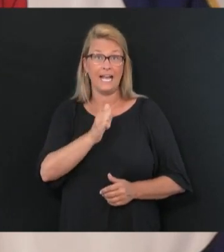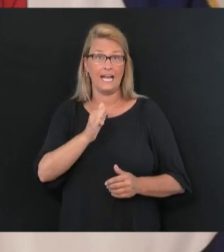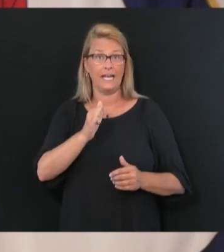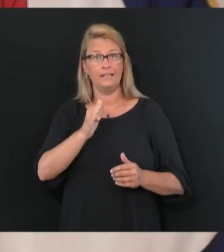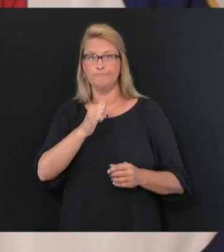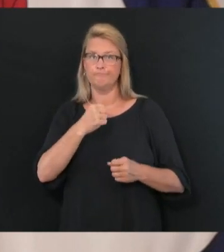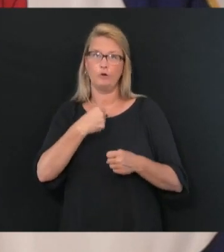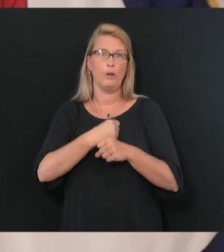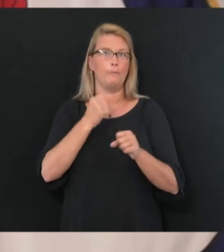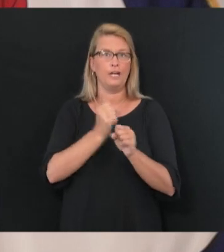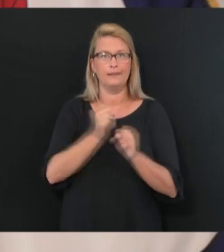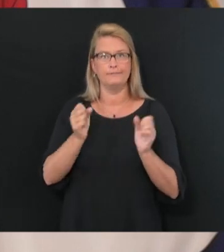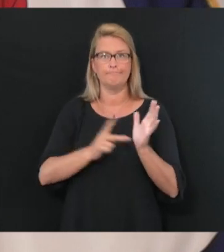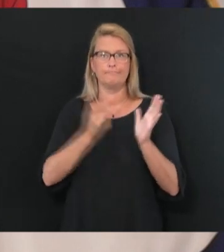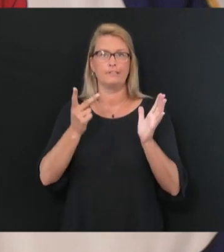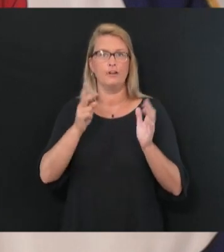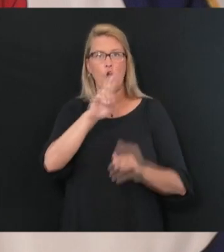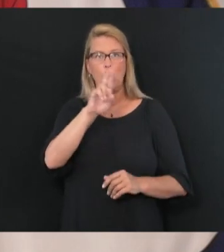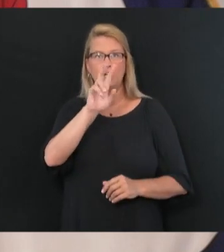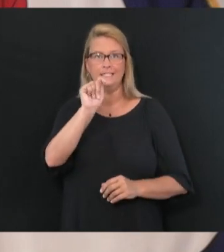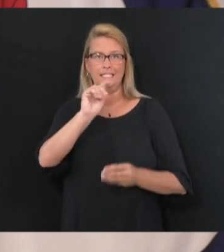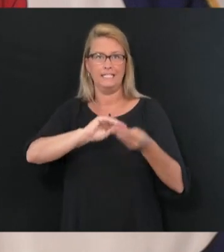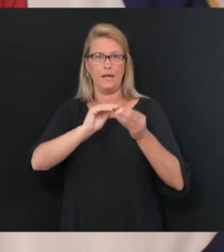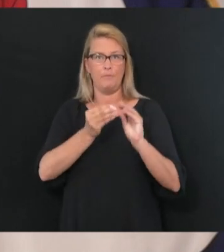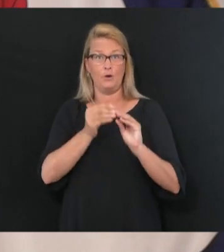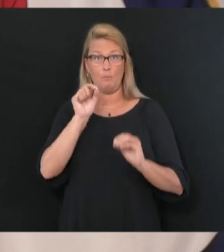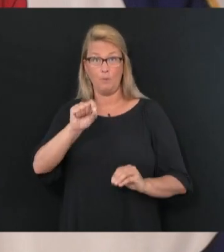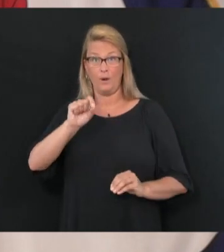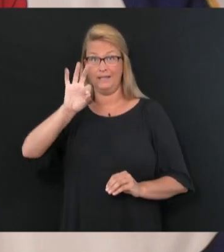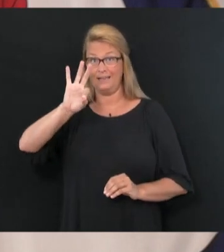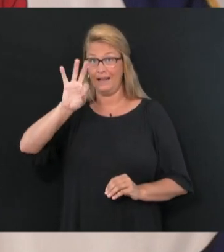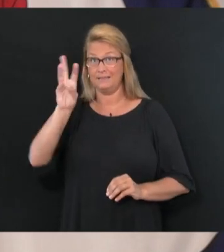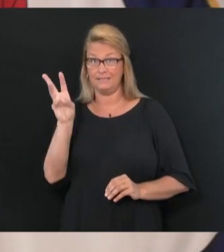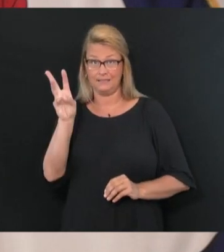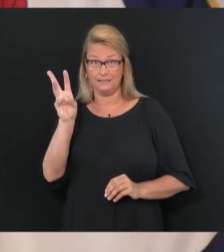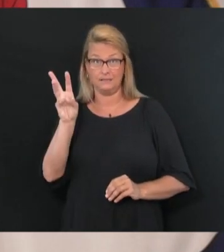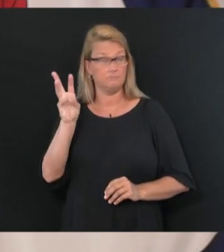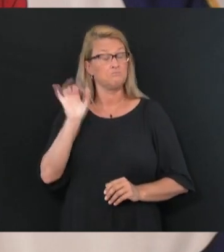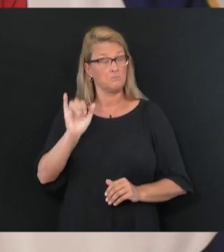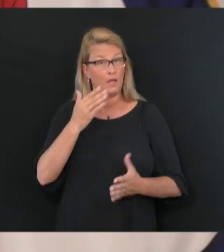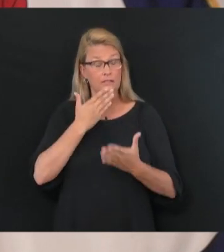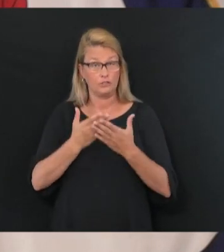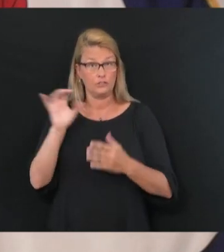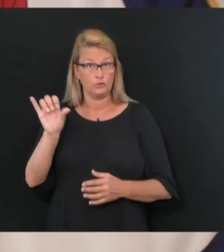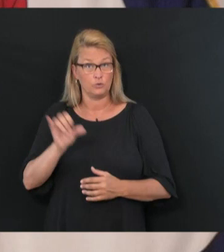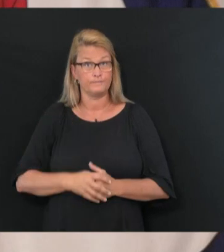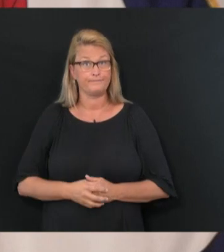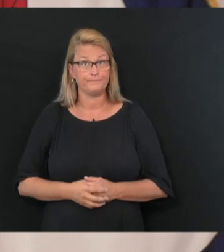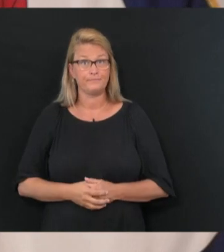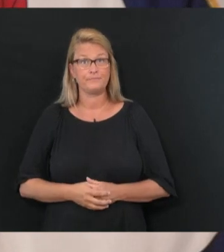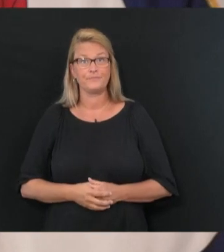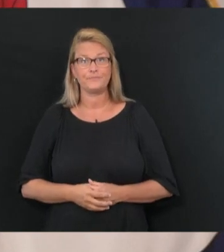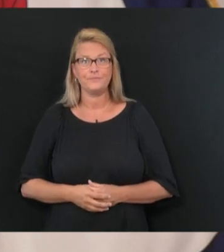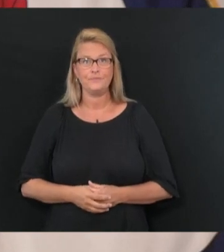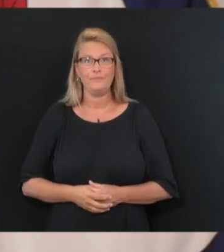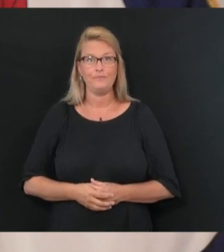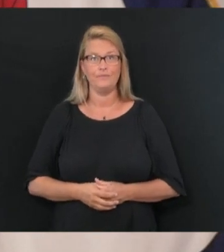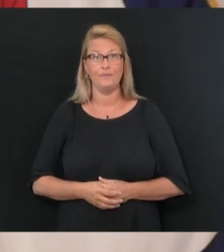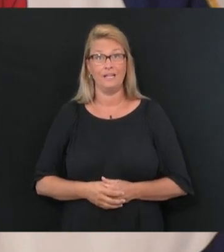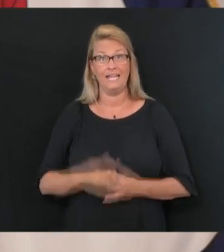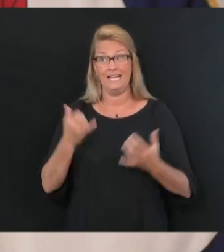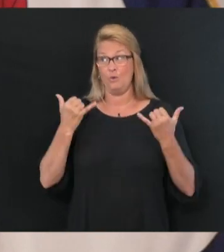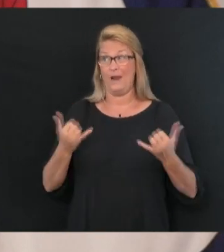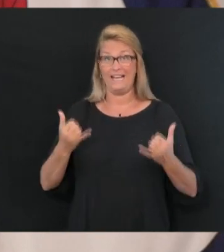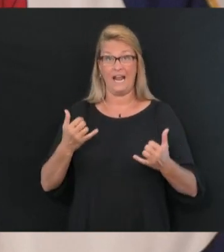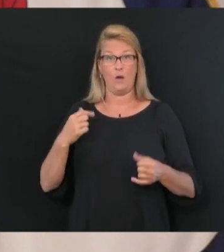reproductive RT number is at 0.96, which is really good. 13th best at this